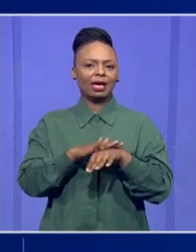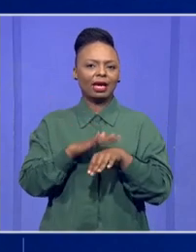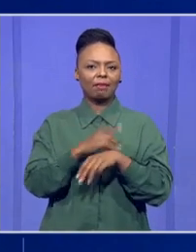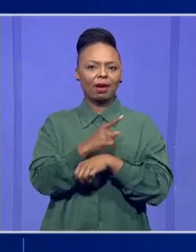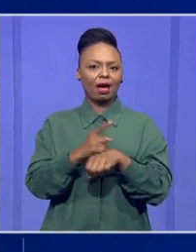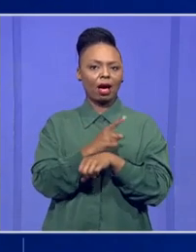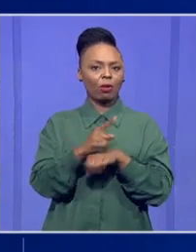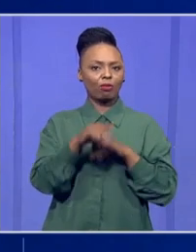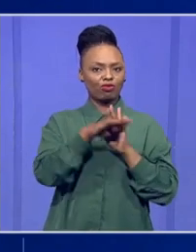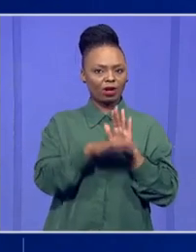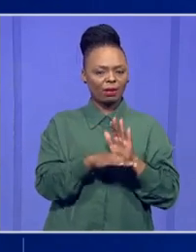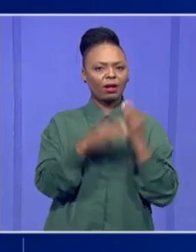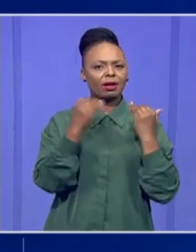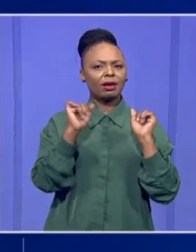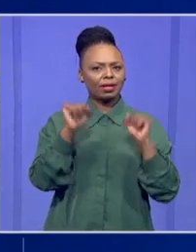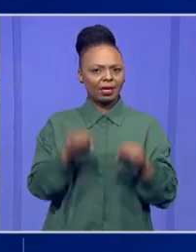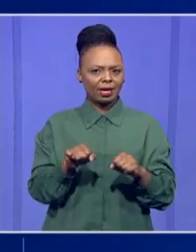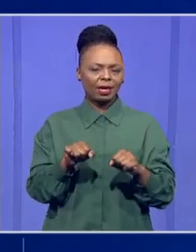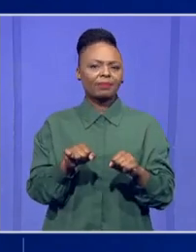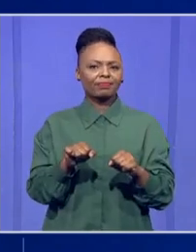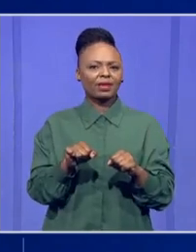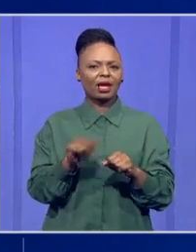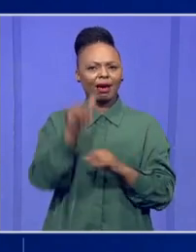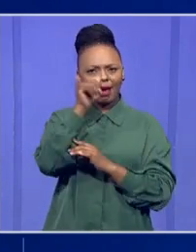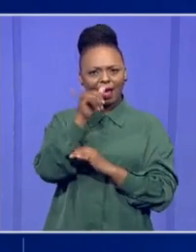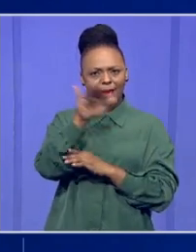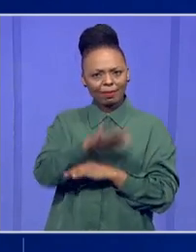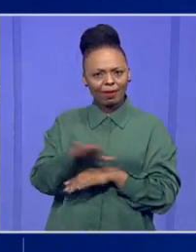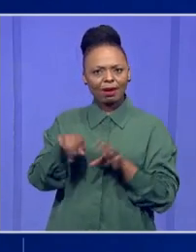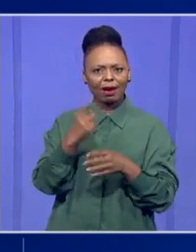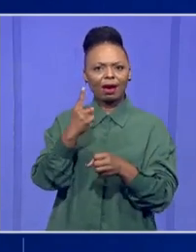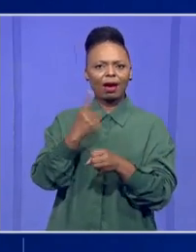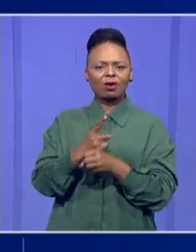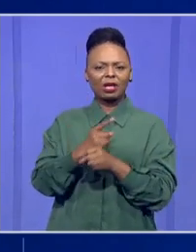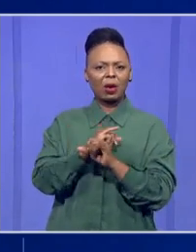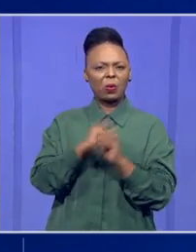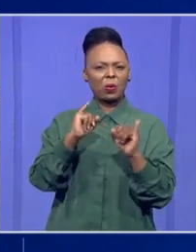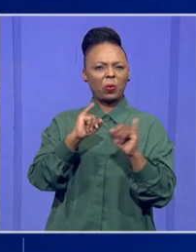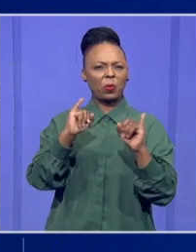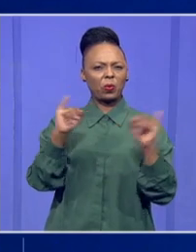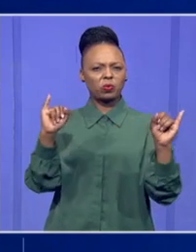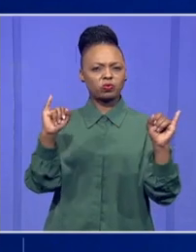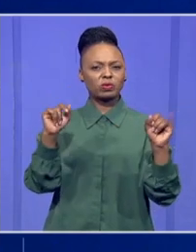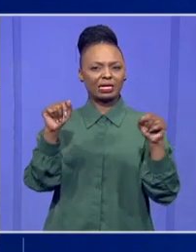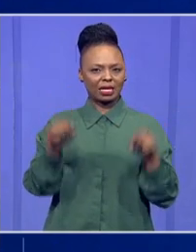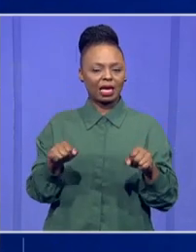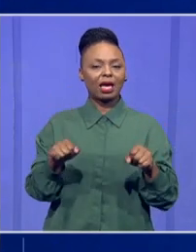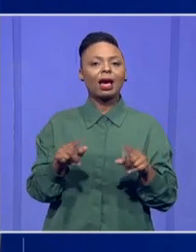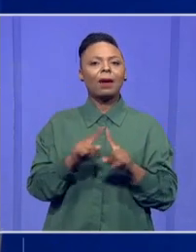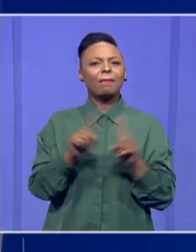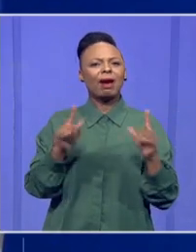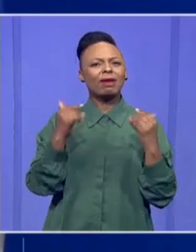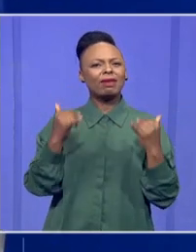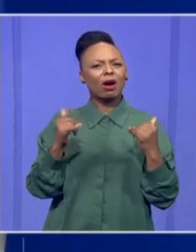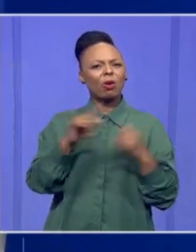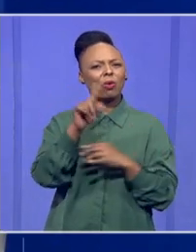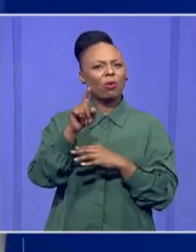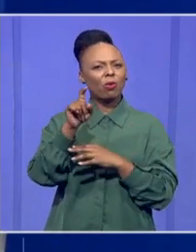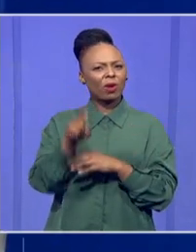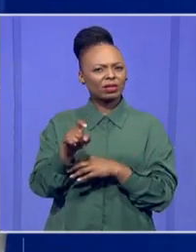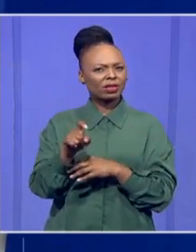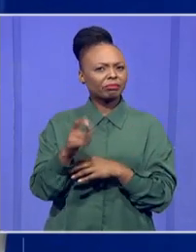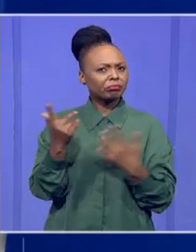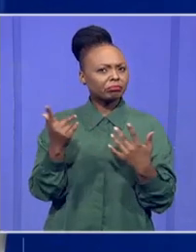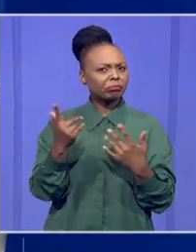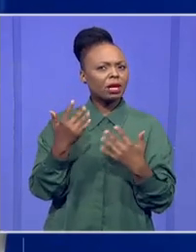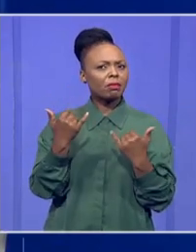program. So we do, of course, know that crime in Gauteng continues to surge. But the big question is, are these warders going to be able